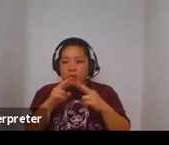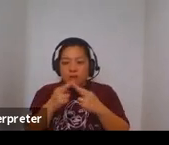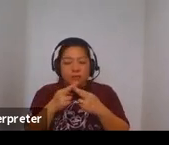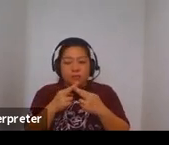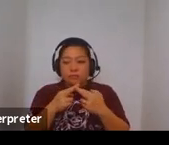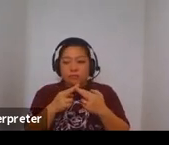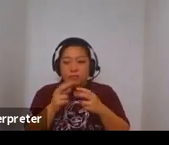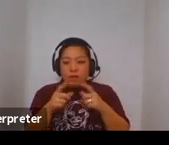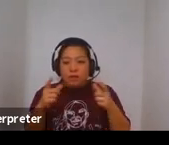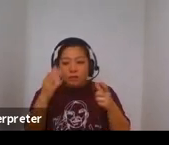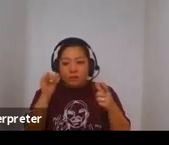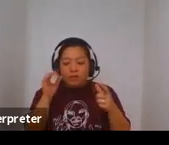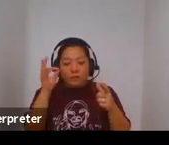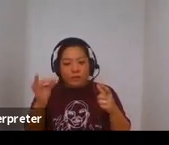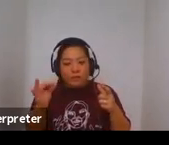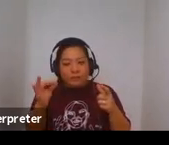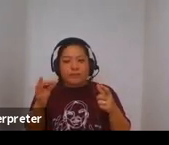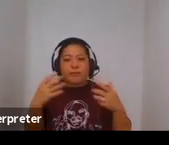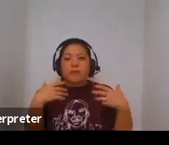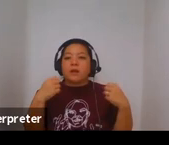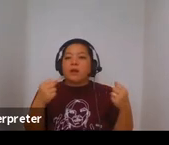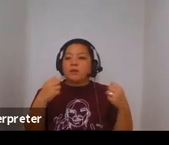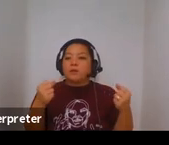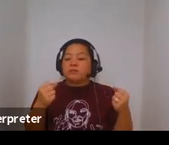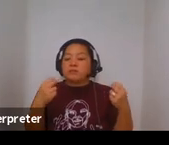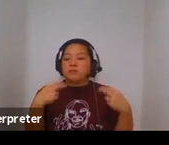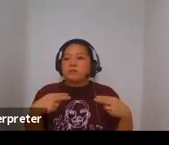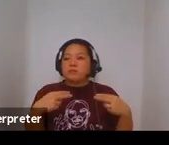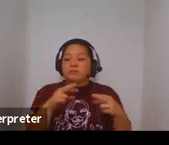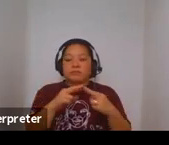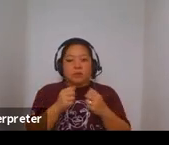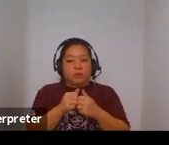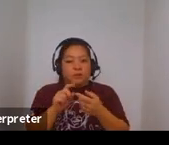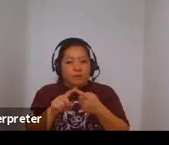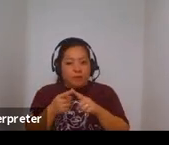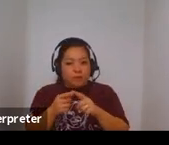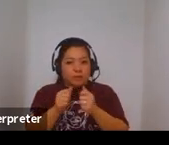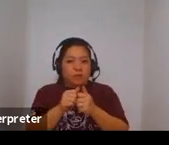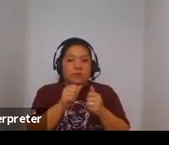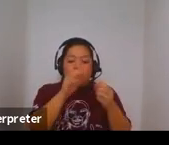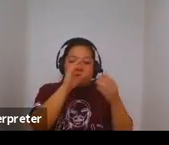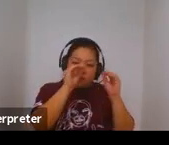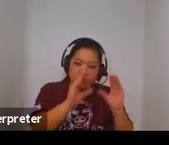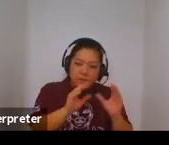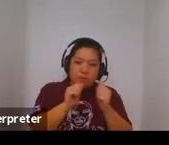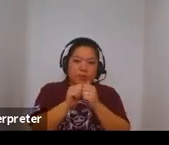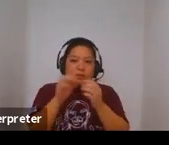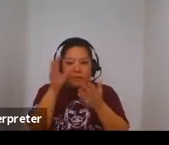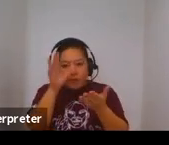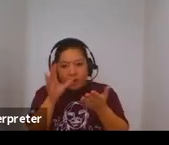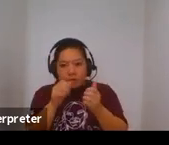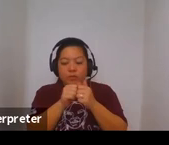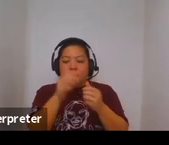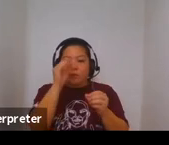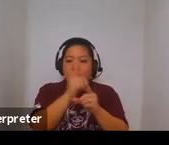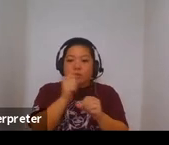large. So that means healthy relationships with peers, initially with their teachers, with their parents, with their